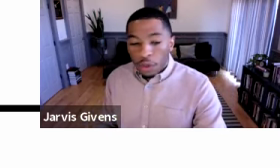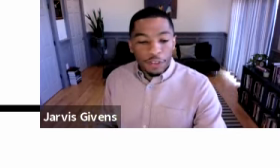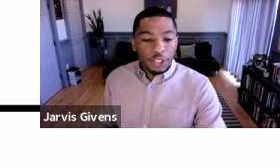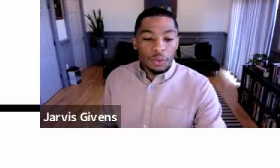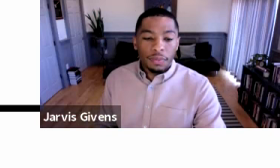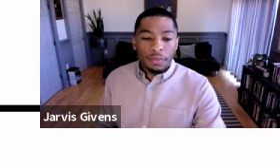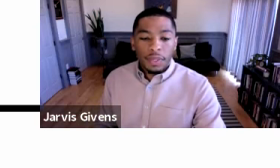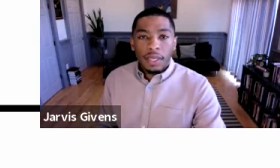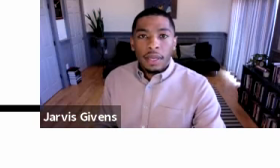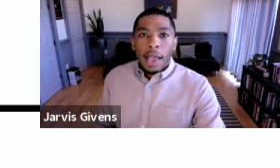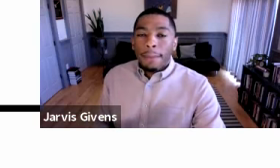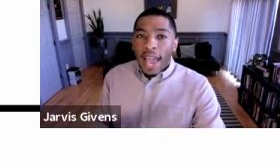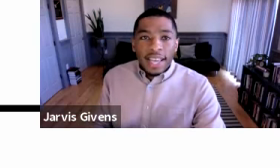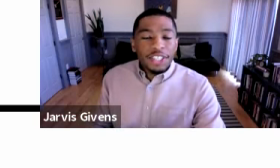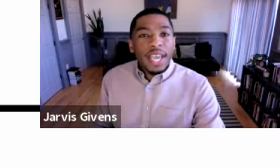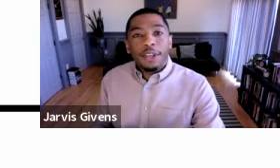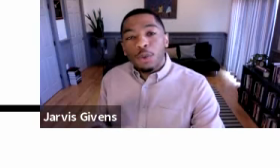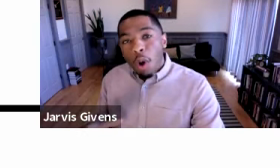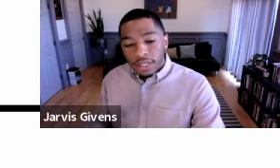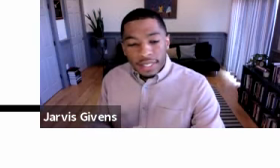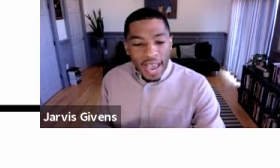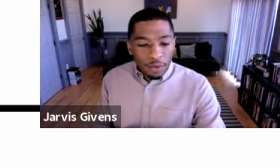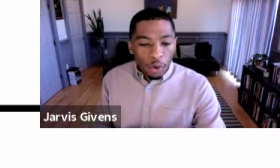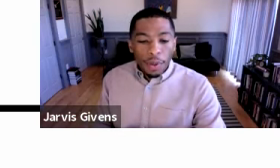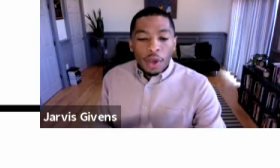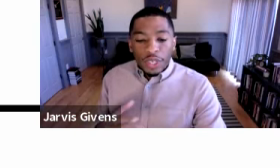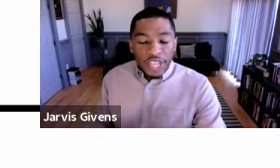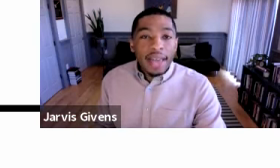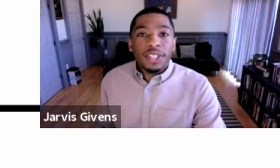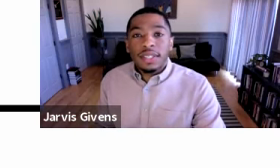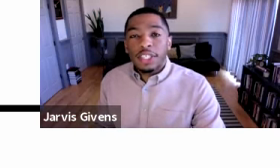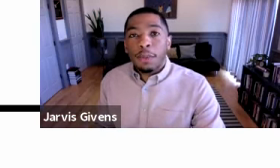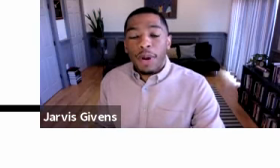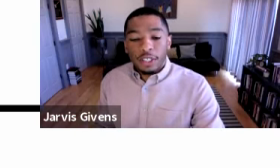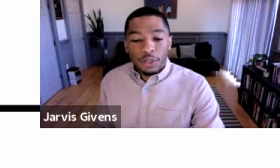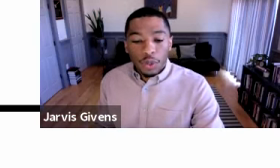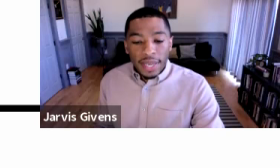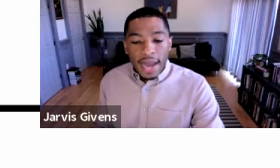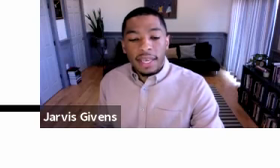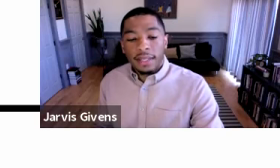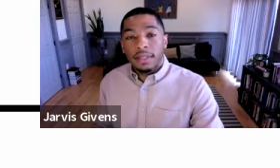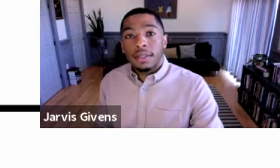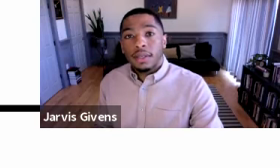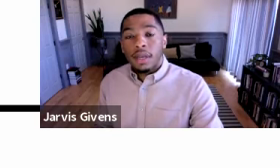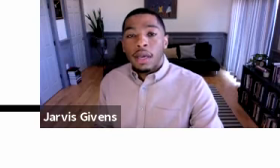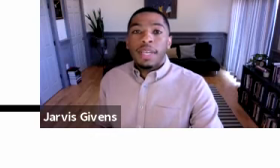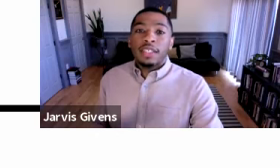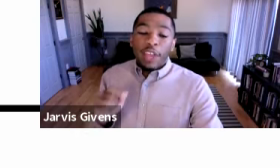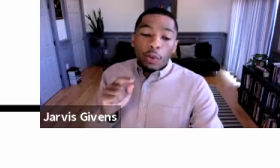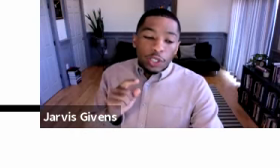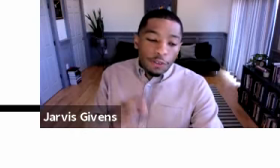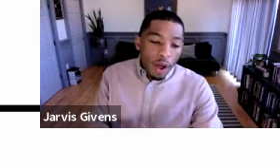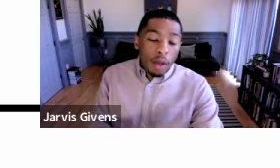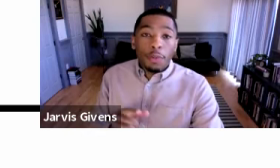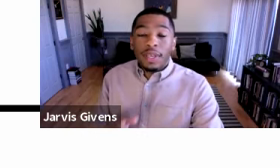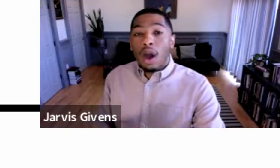white school official. Black educators walked a tightrope when challenging such oppressive schooling contexts, because if